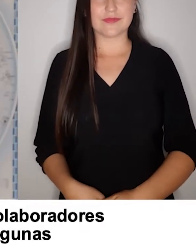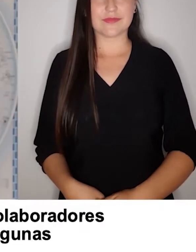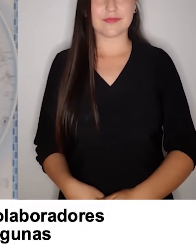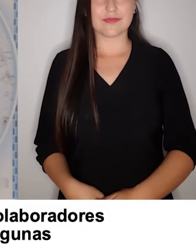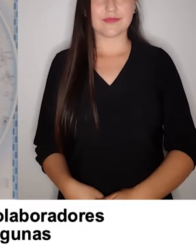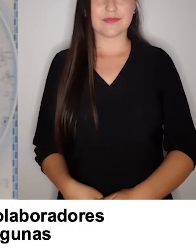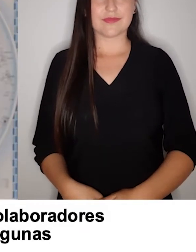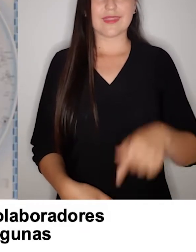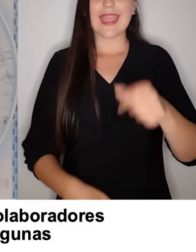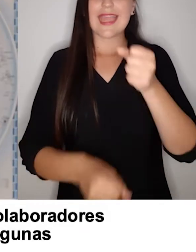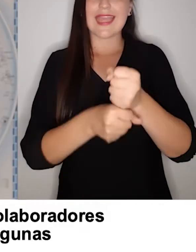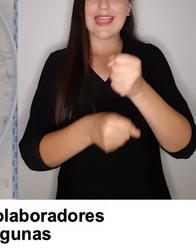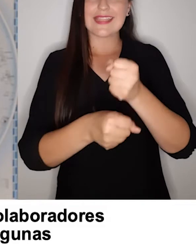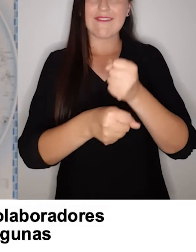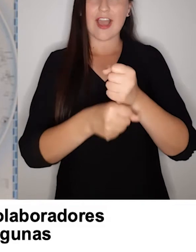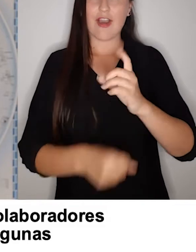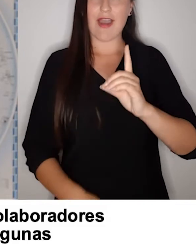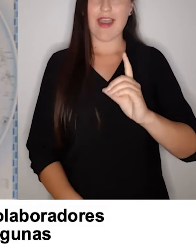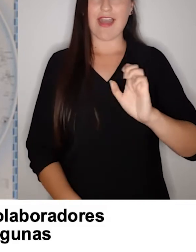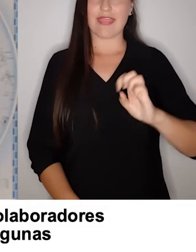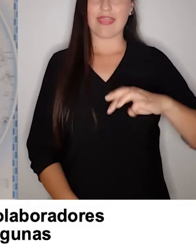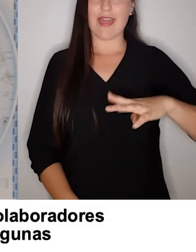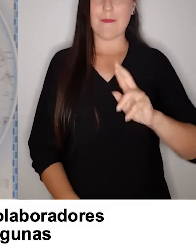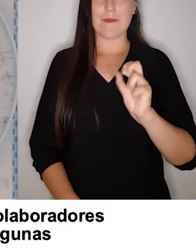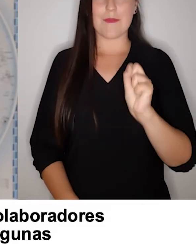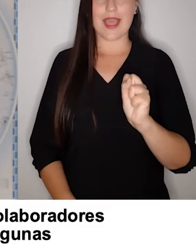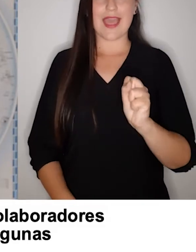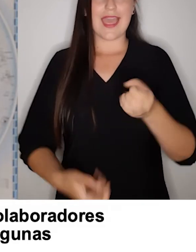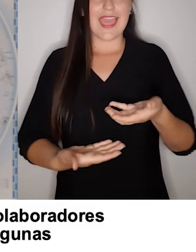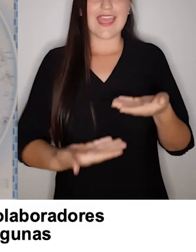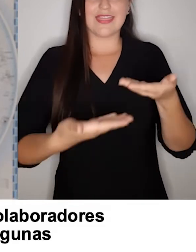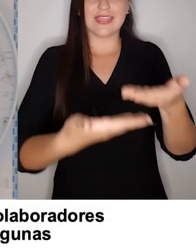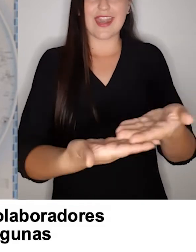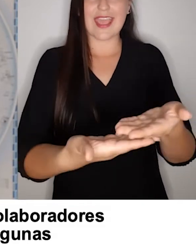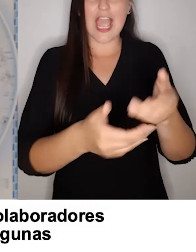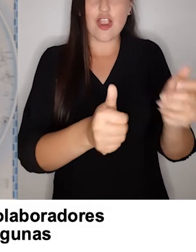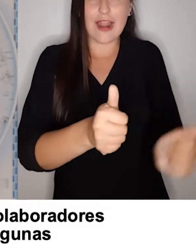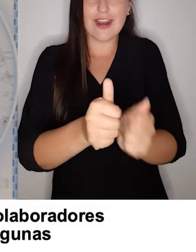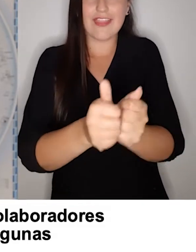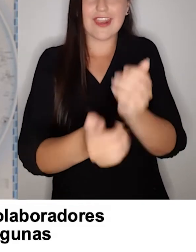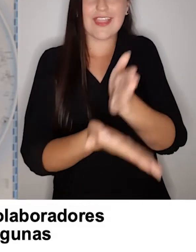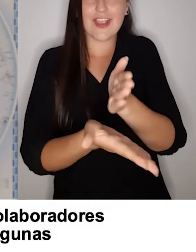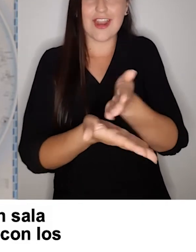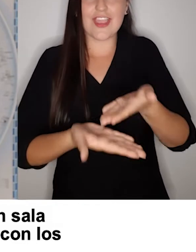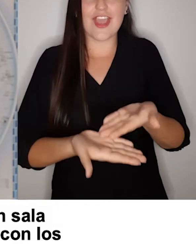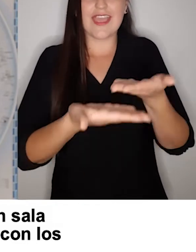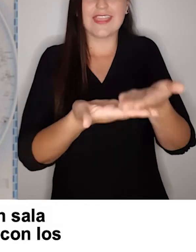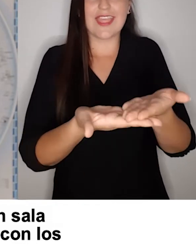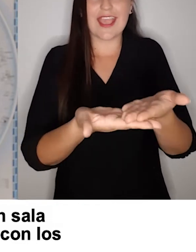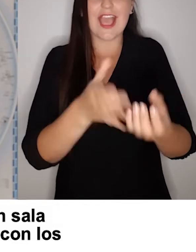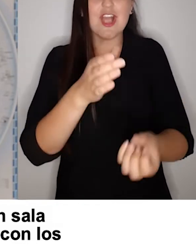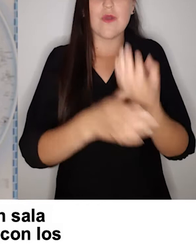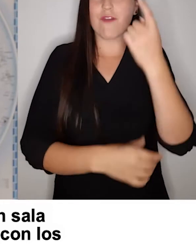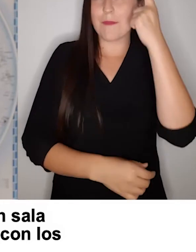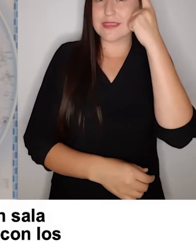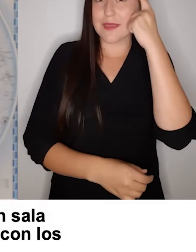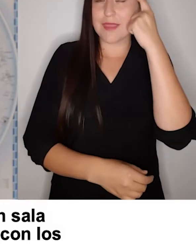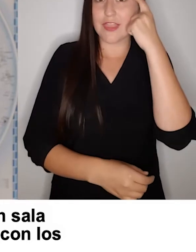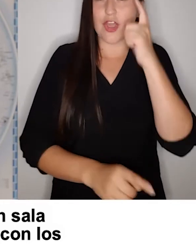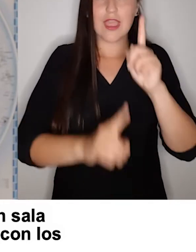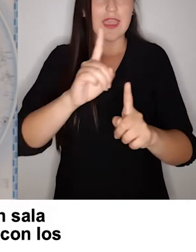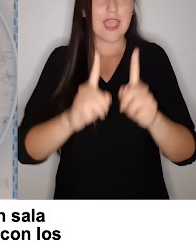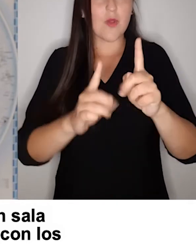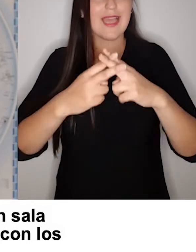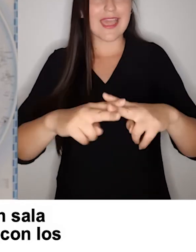The work with Dembra gives school employees both new perspectives and some concrete tools for classroom